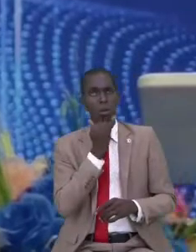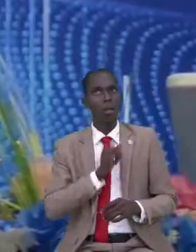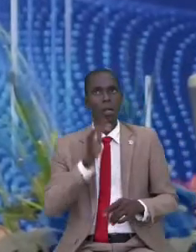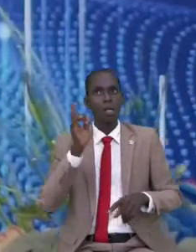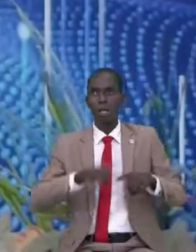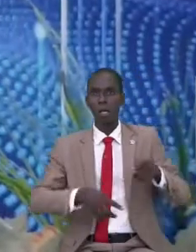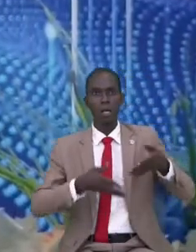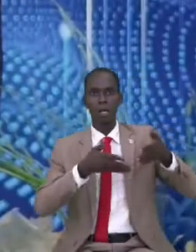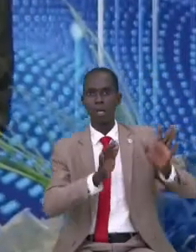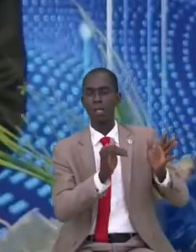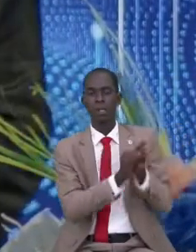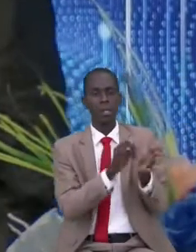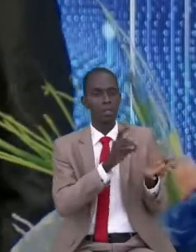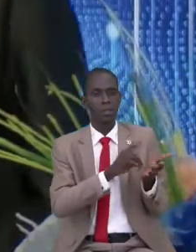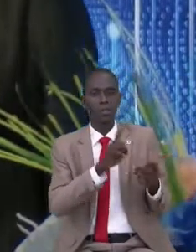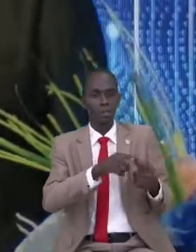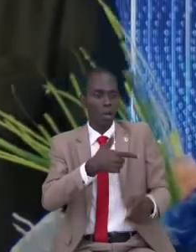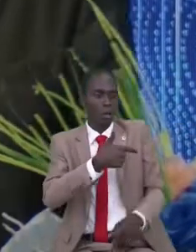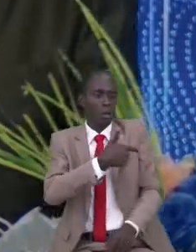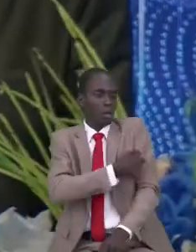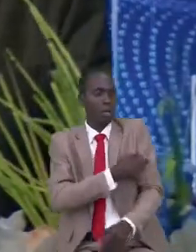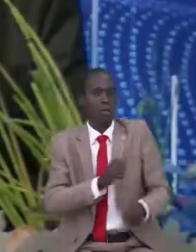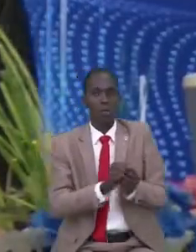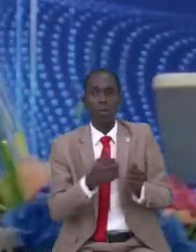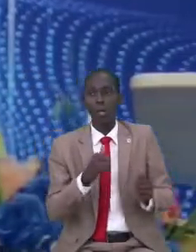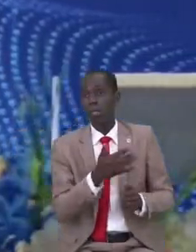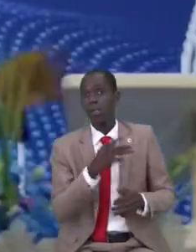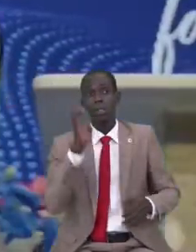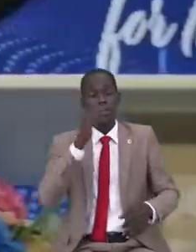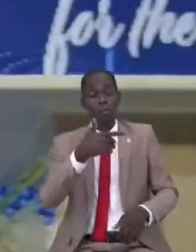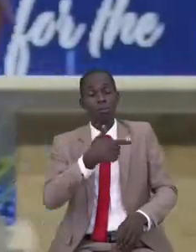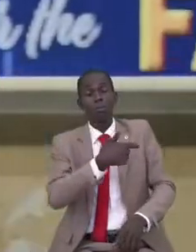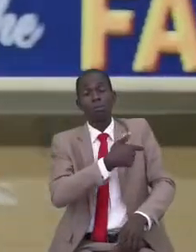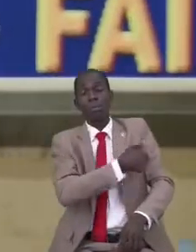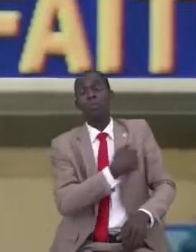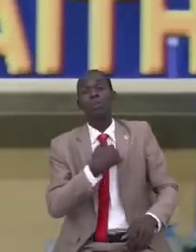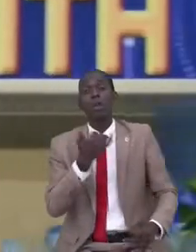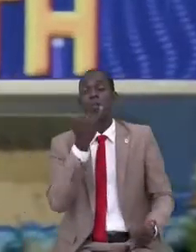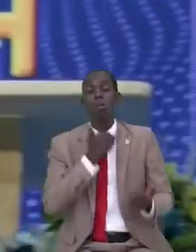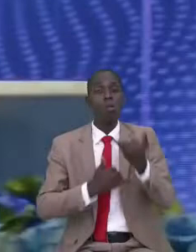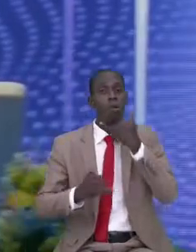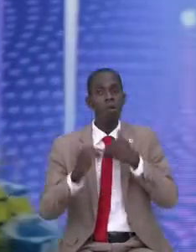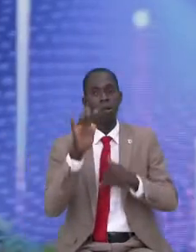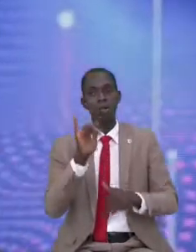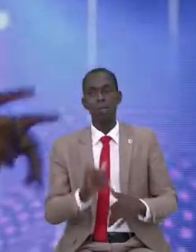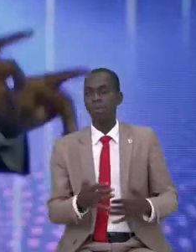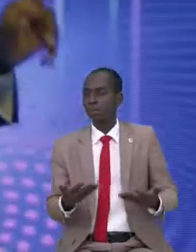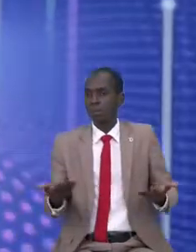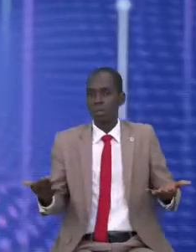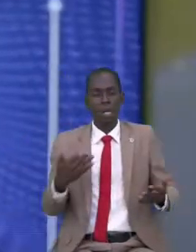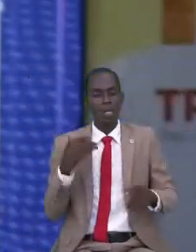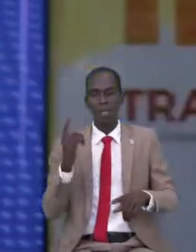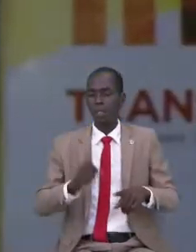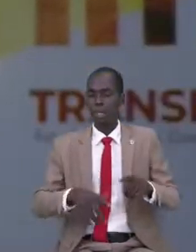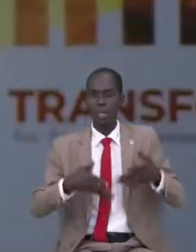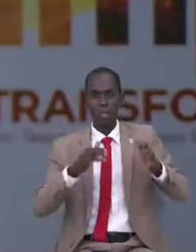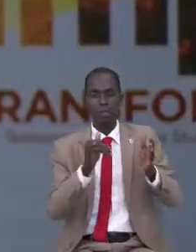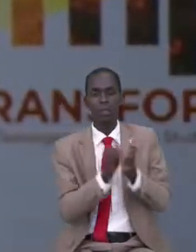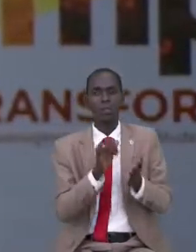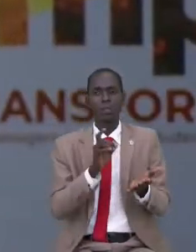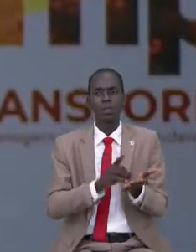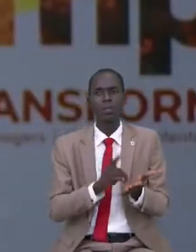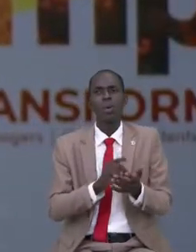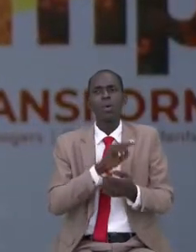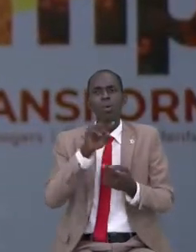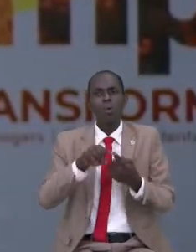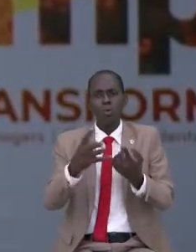him to inject me with anything. He might forget himself and just inject you with the wrong thing. When you want